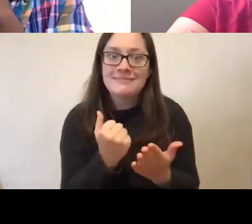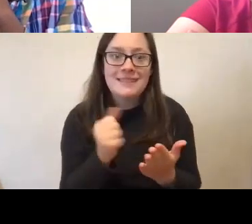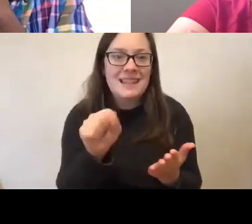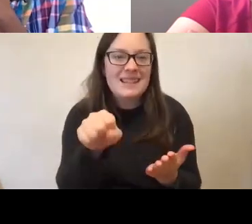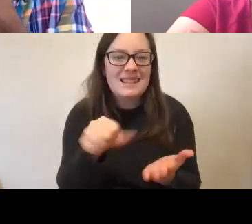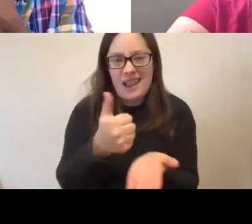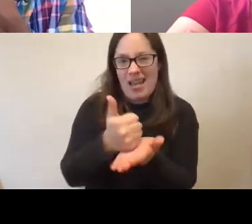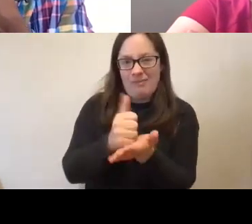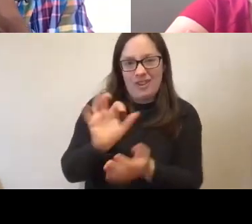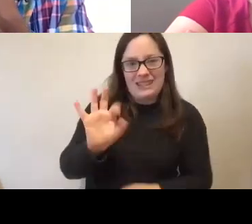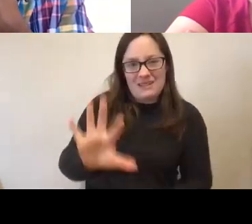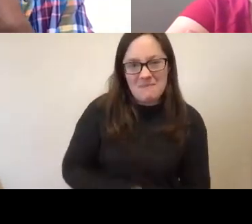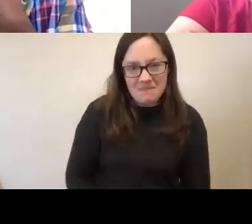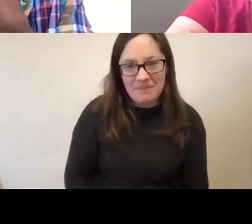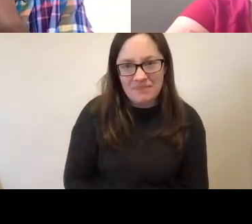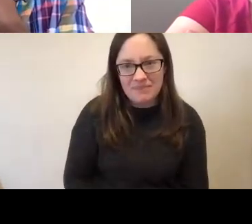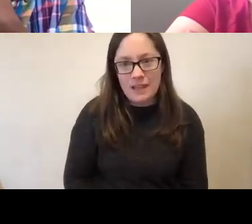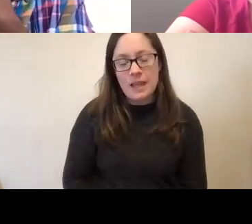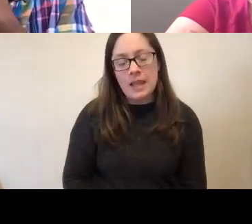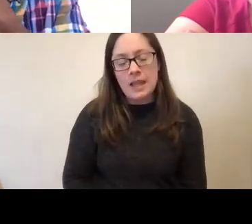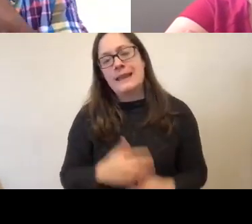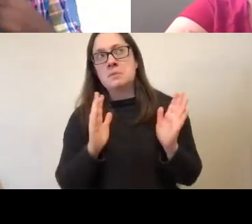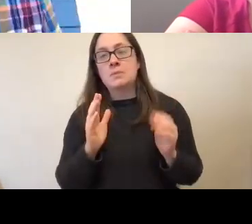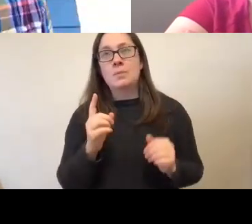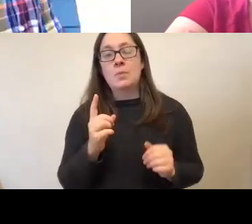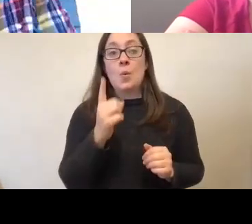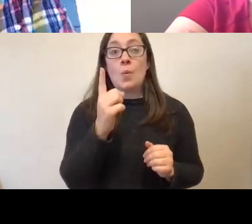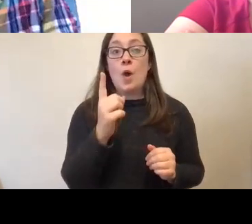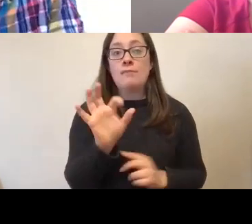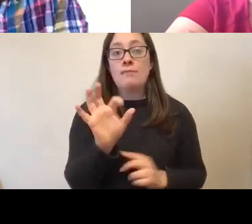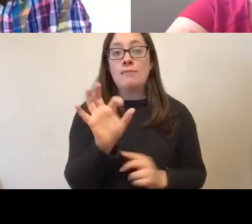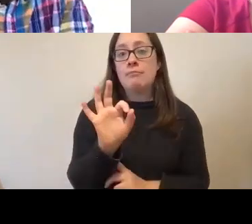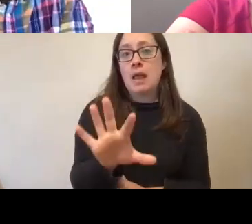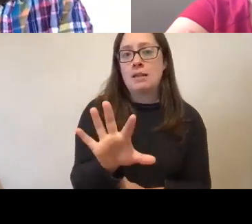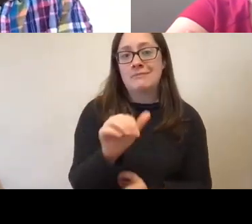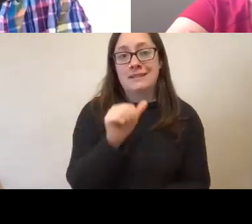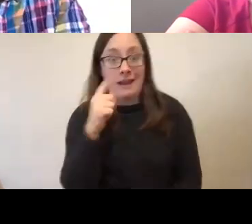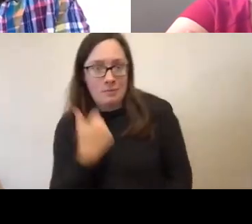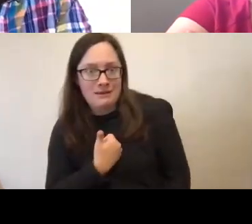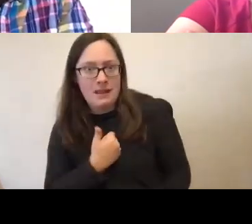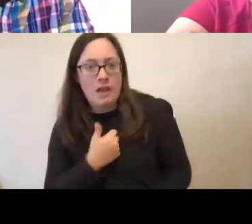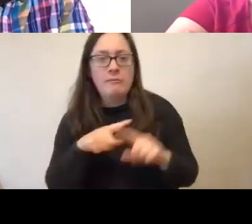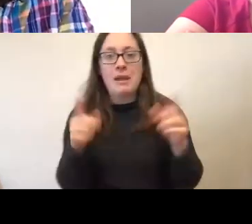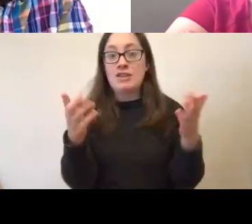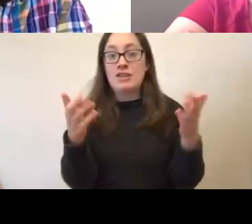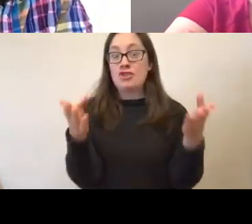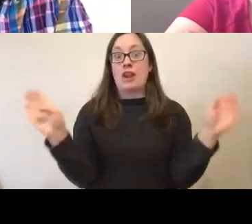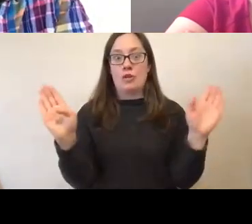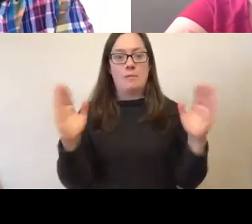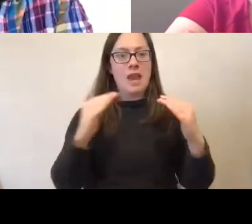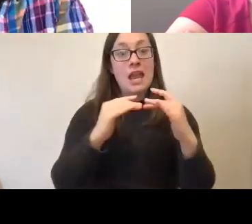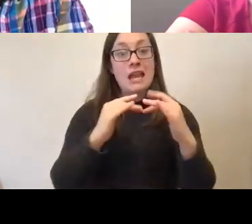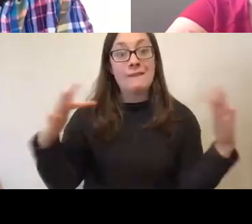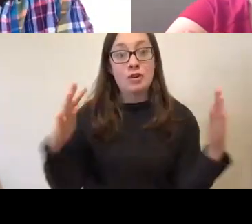Also, somewhat plug, it's not a plug for myself, but a plug related to the diversity in children